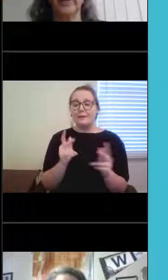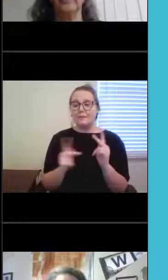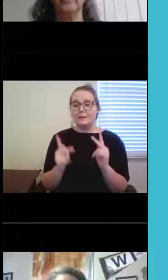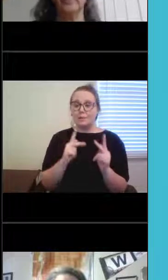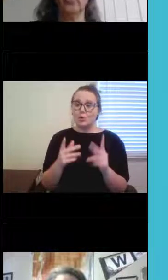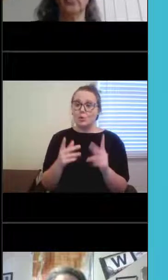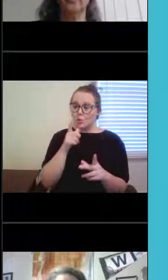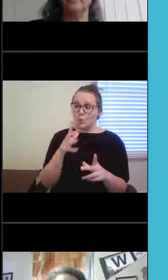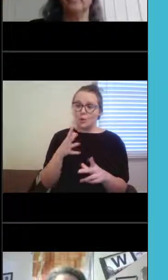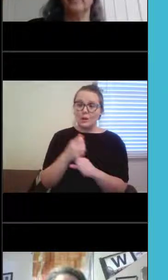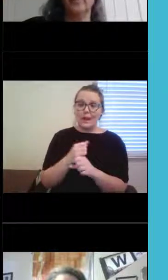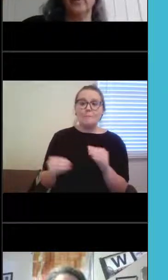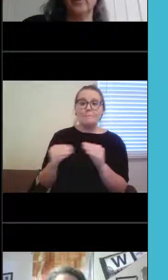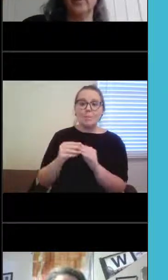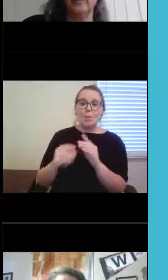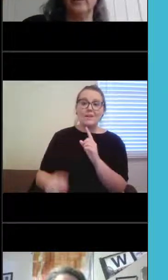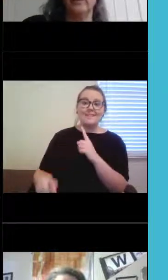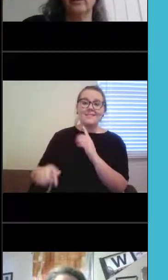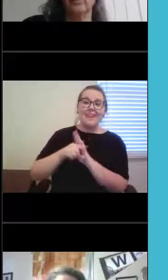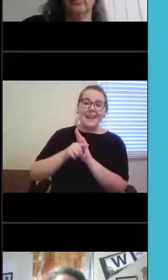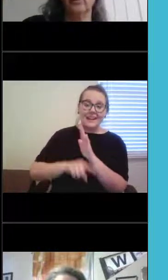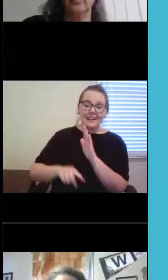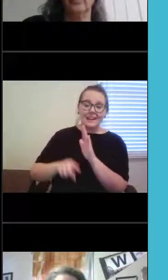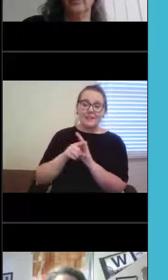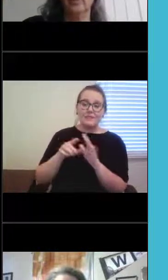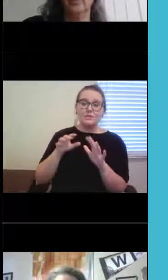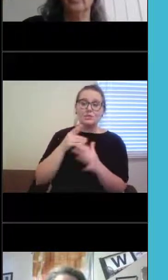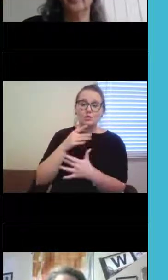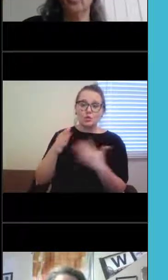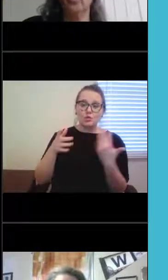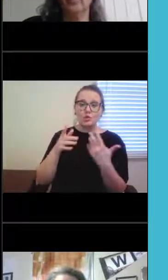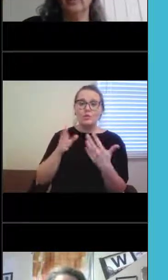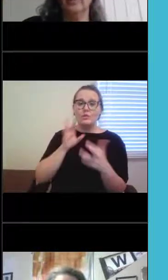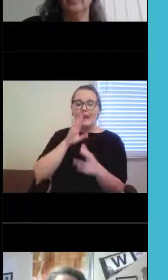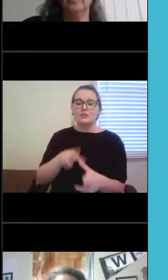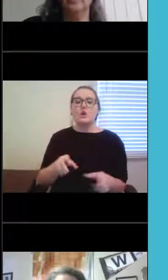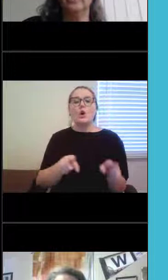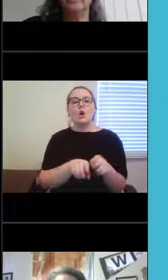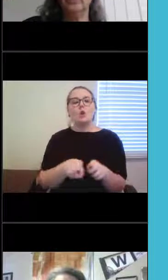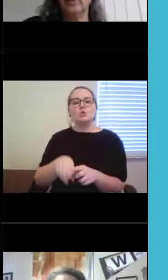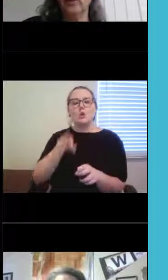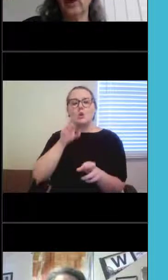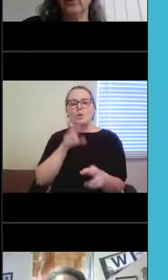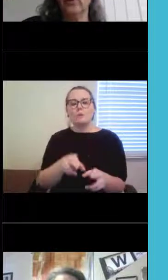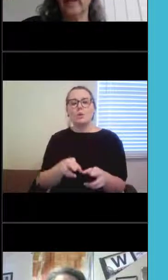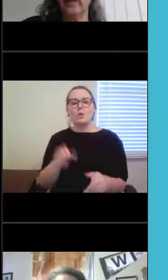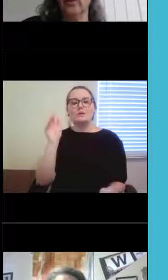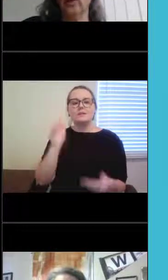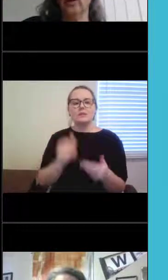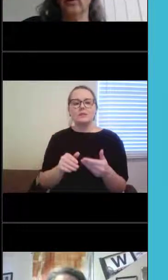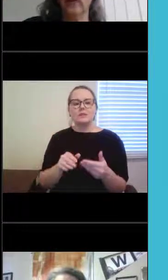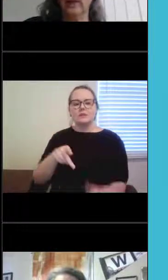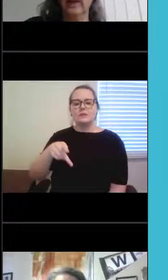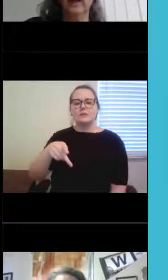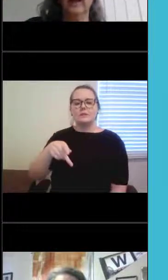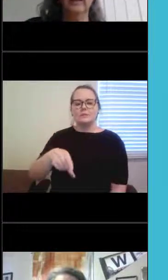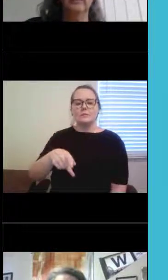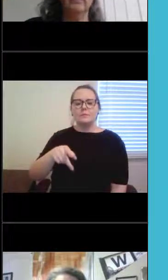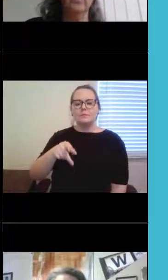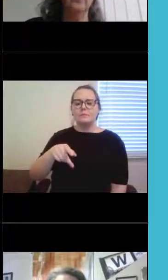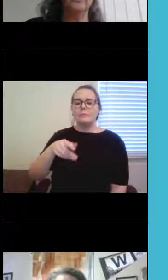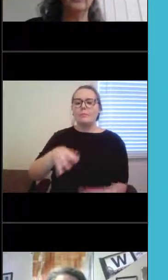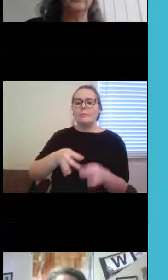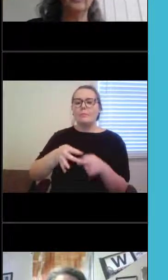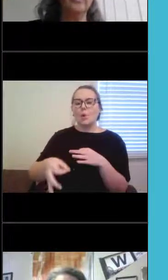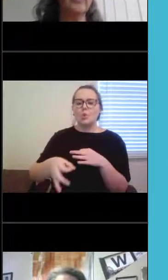social reactions and have more symptoms of PTSD also report decreased post-traumatic growth.